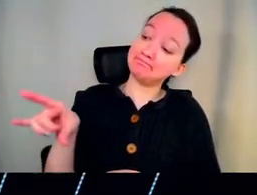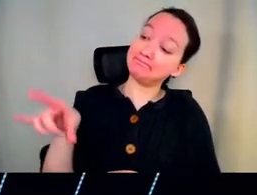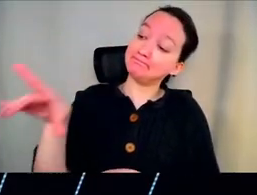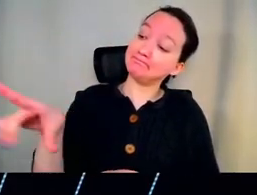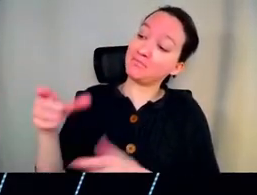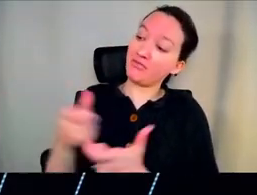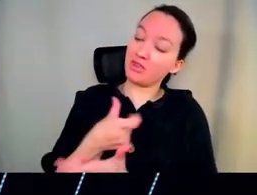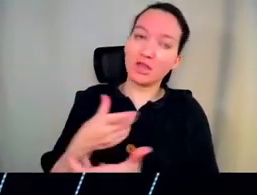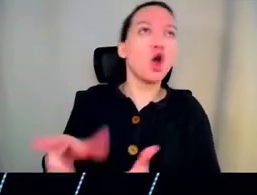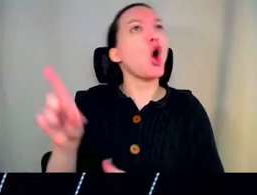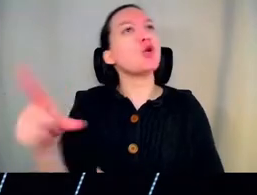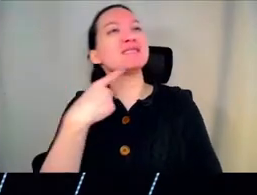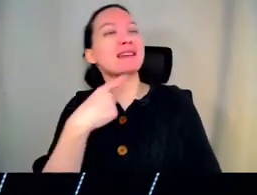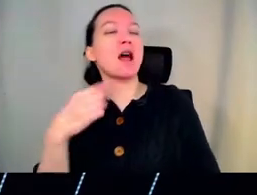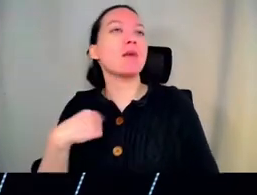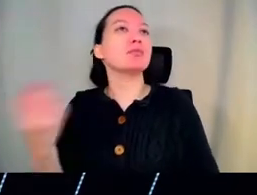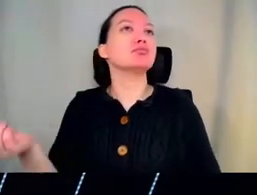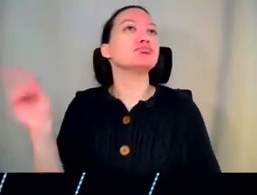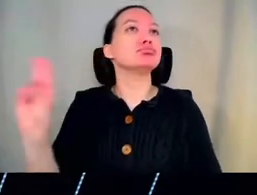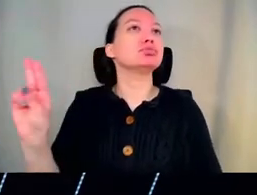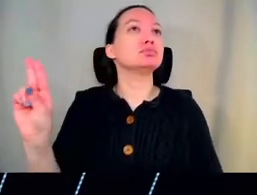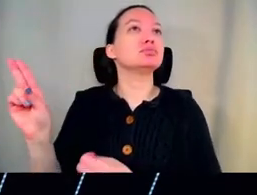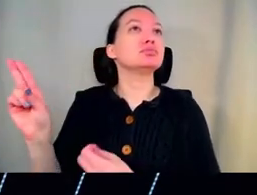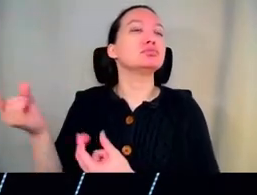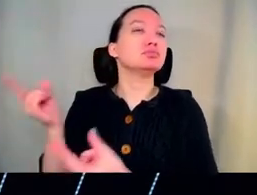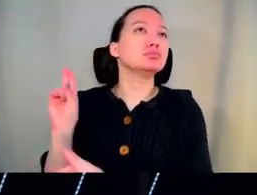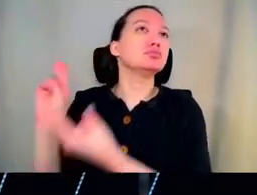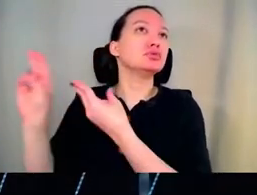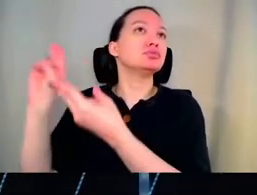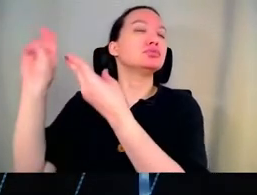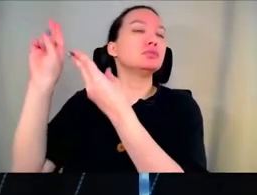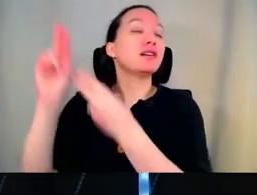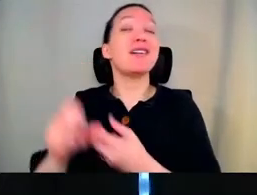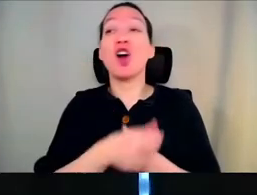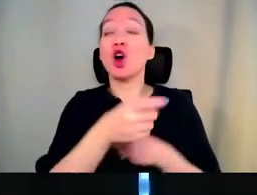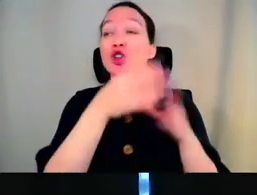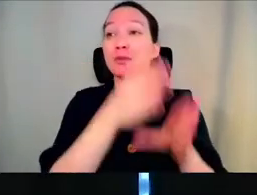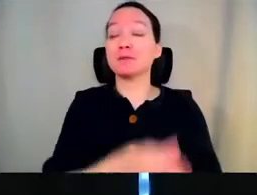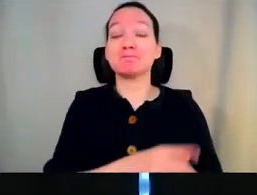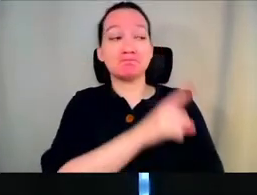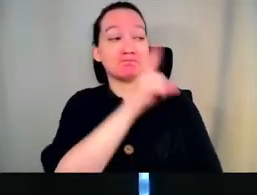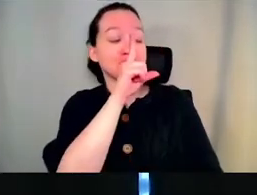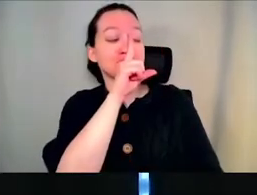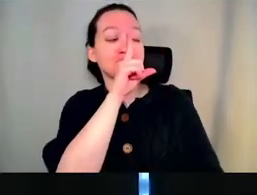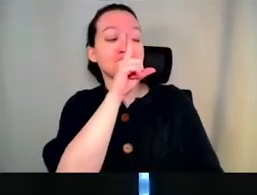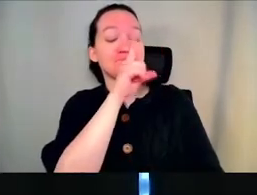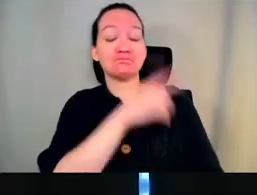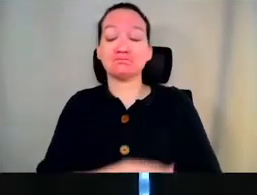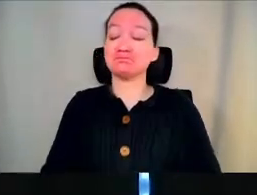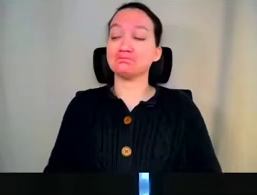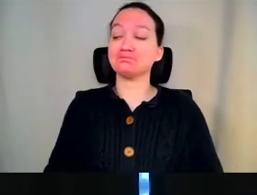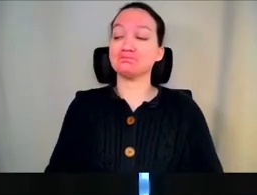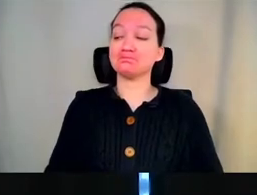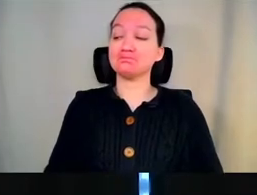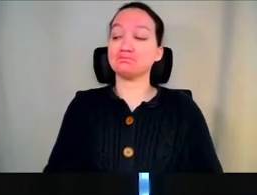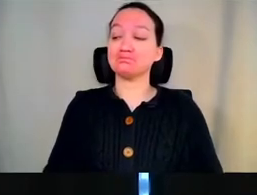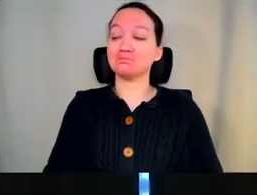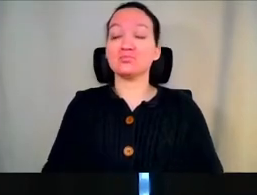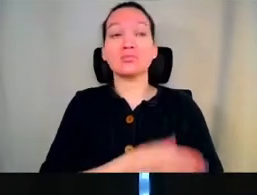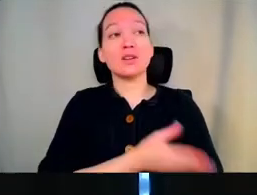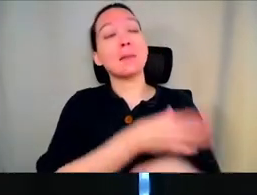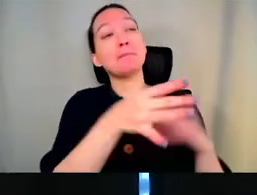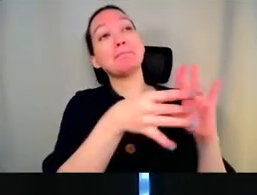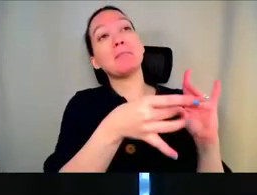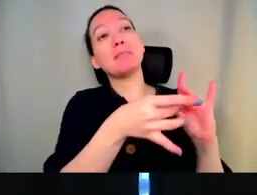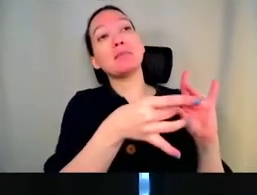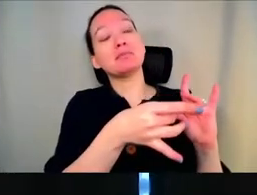Constantly, well, you said this, okay, I'm gonna say this, I'm gonna challenge it, I'm gonna throw it in. There's the other person who never says anything, okay? Always just lets somebody say